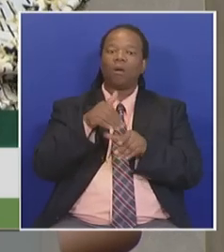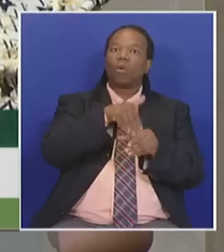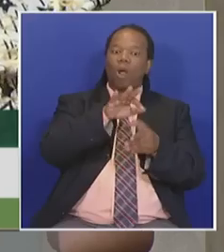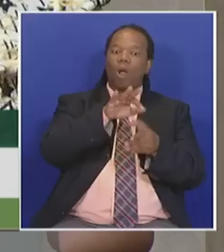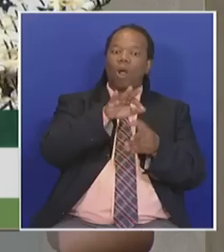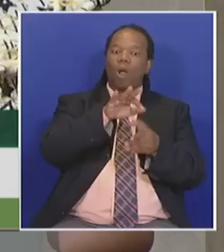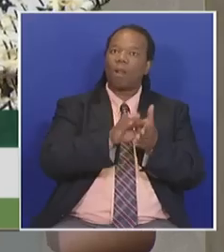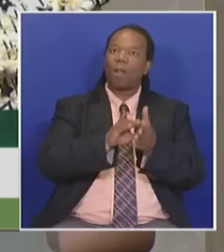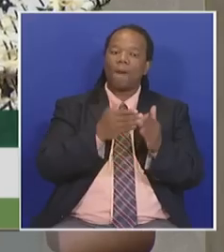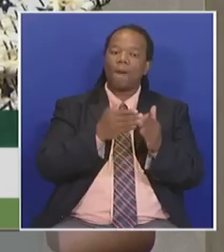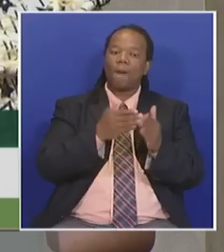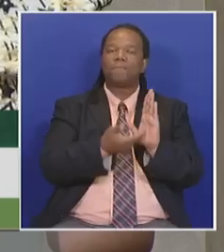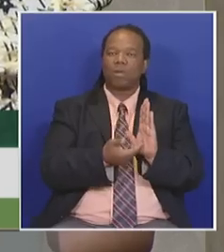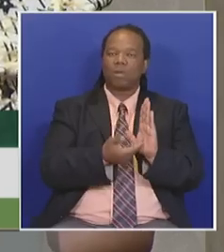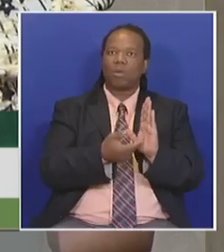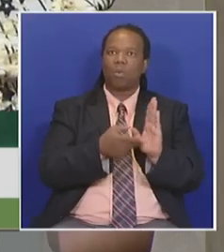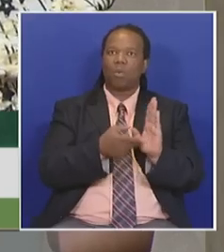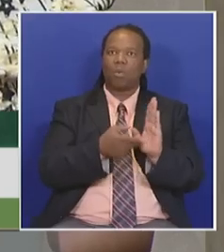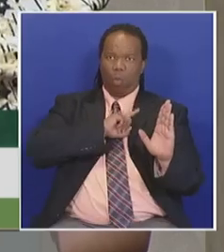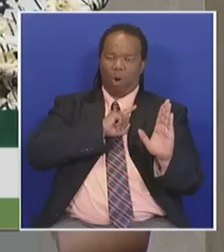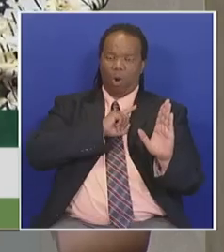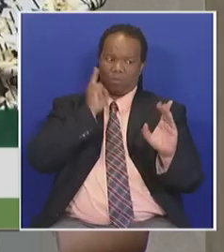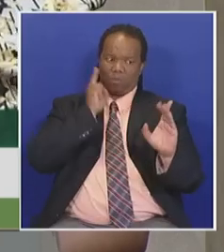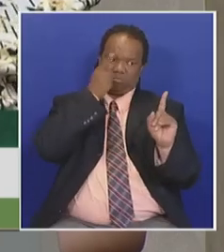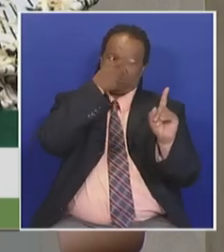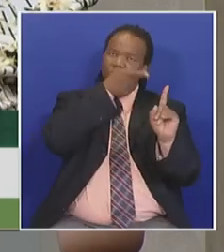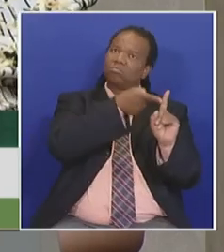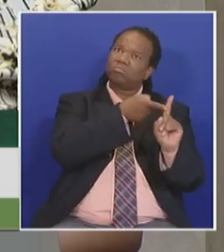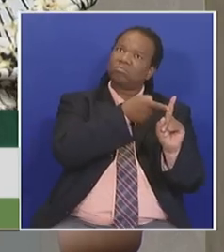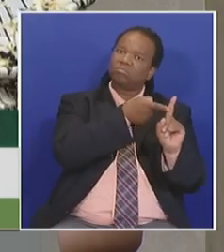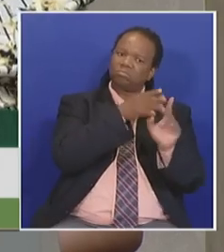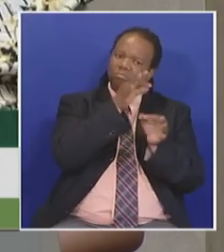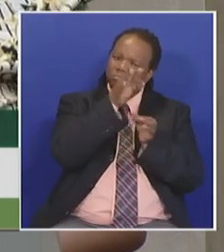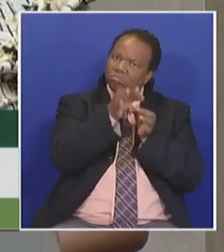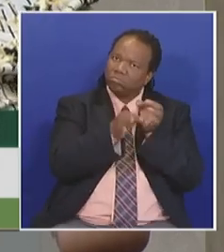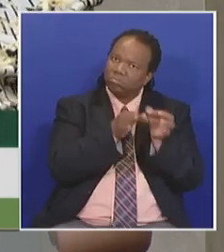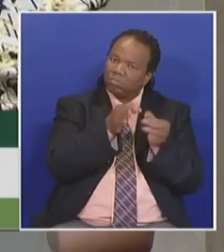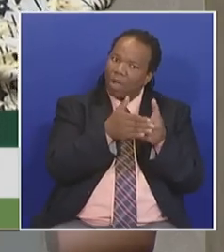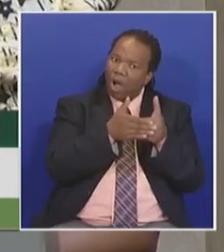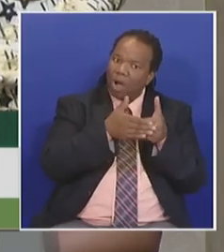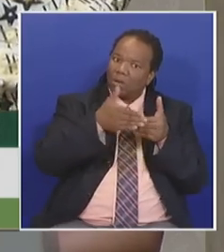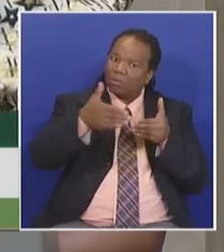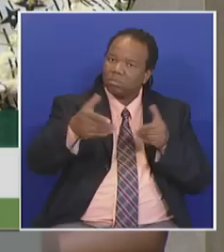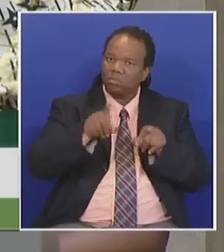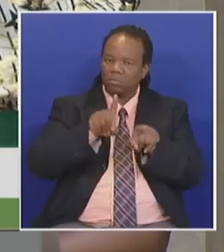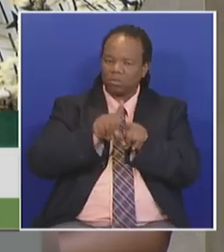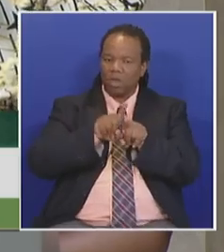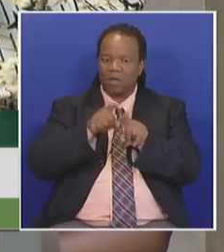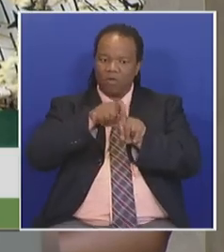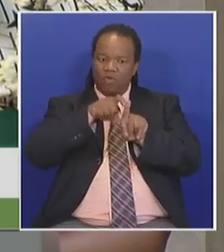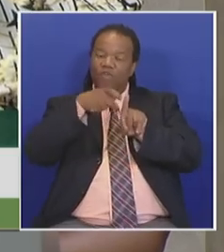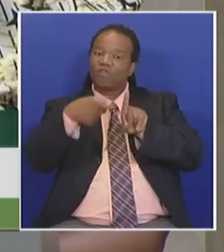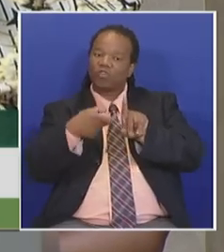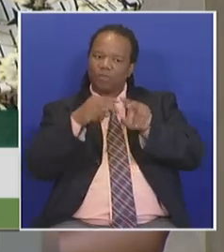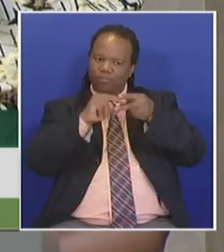The main objectives of the bill are to define an expression and amend a definition, to